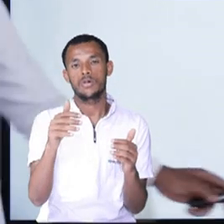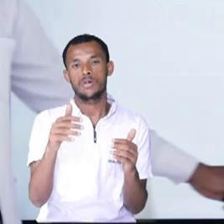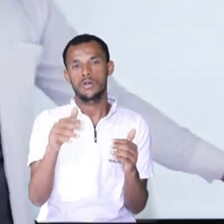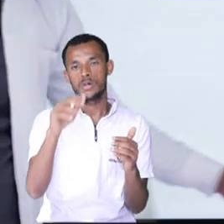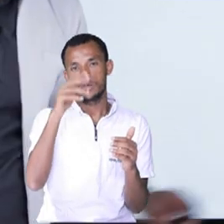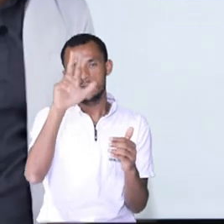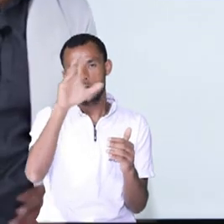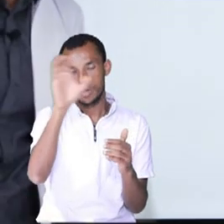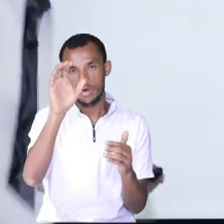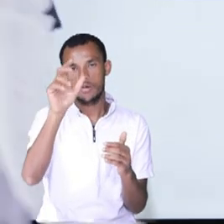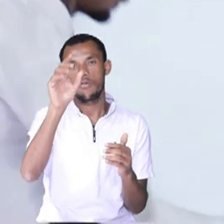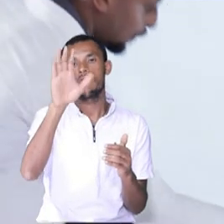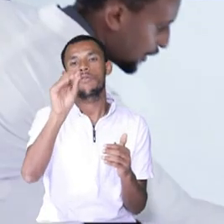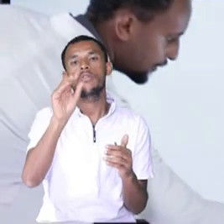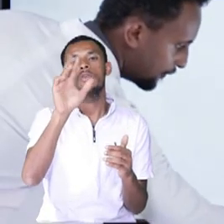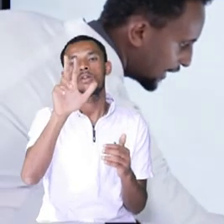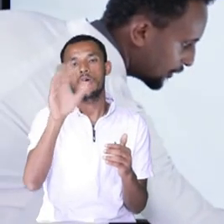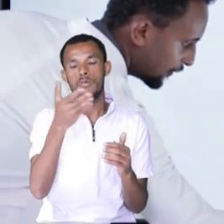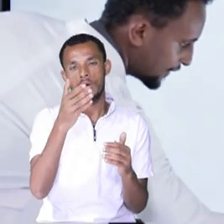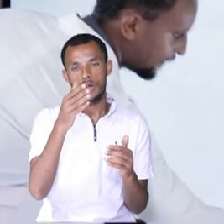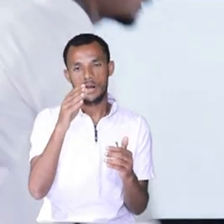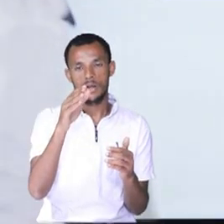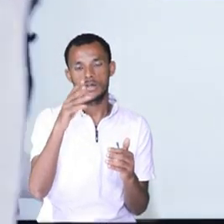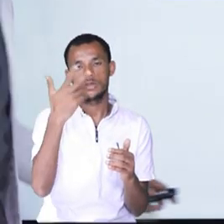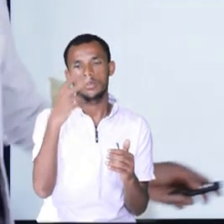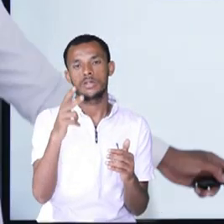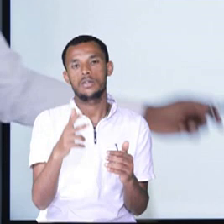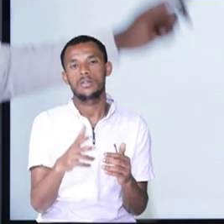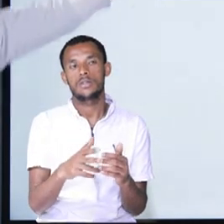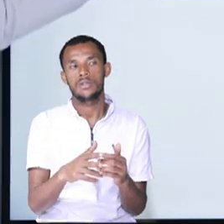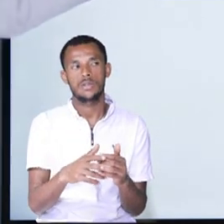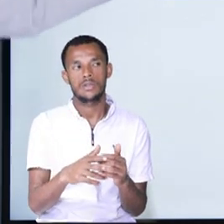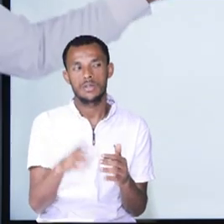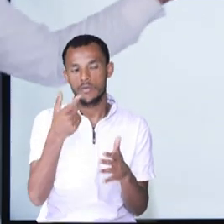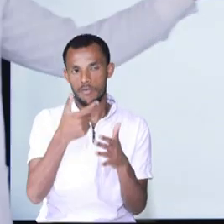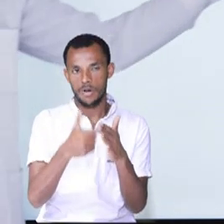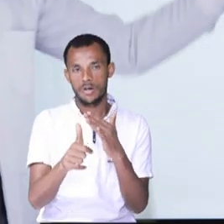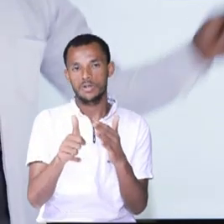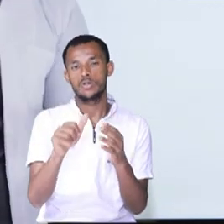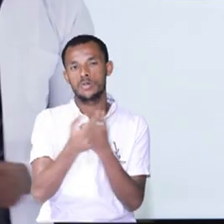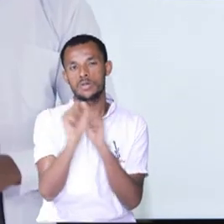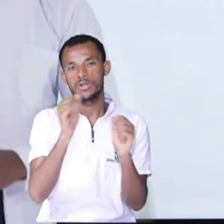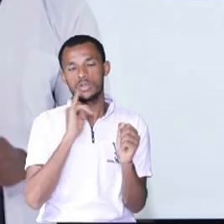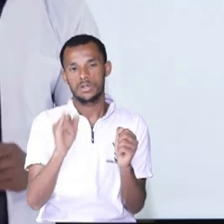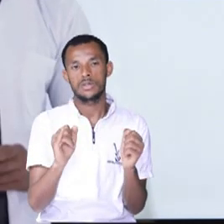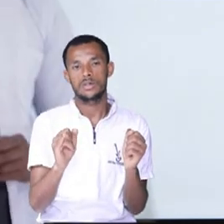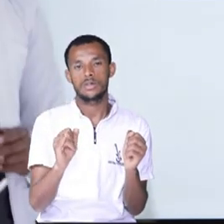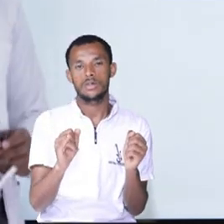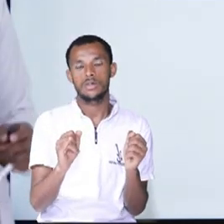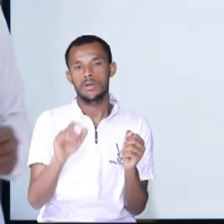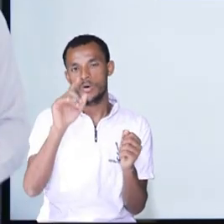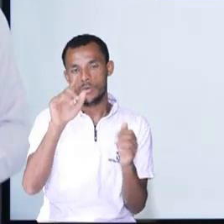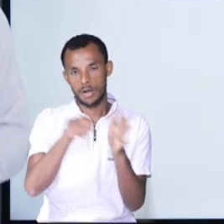353 over 13. Therefore, the value of the final solution of x plus 1 over 3 plus x minus 1